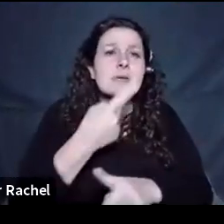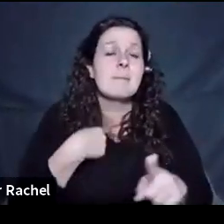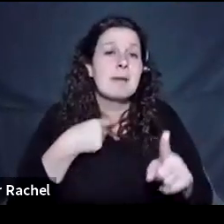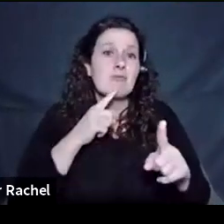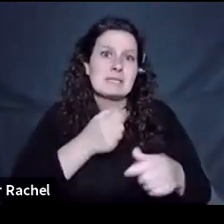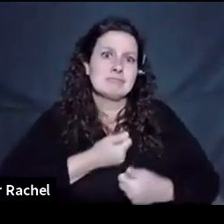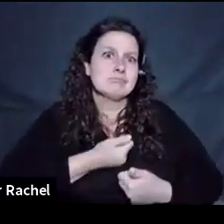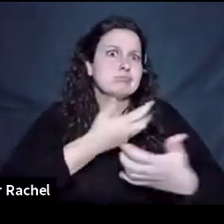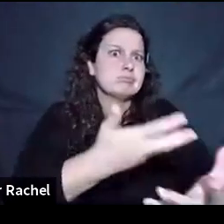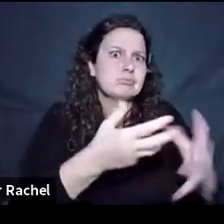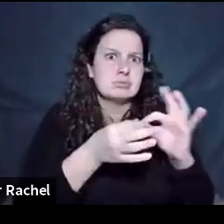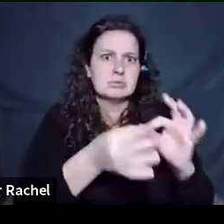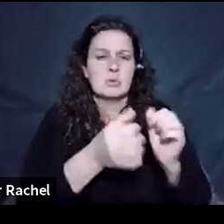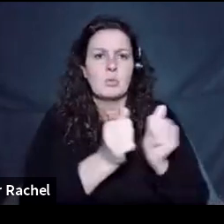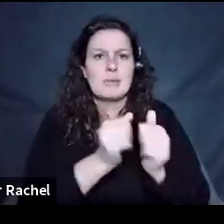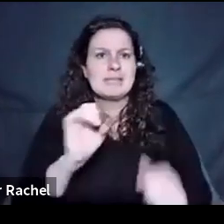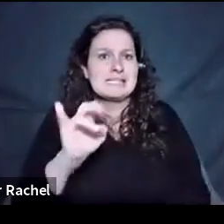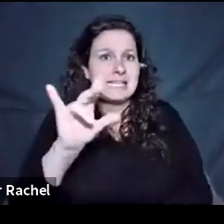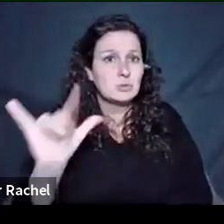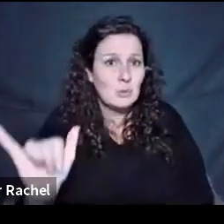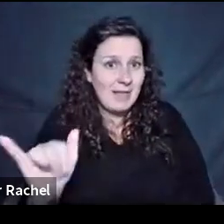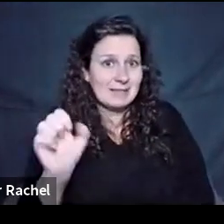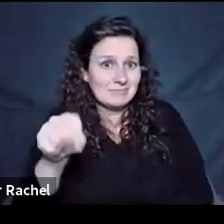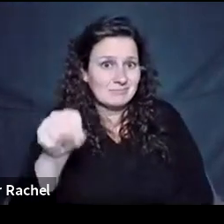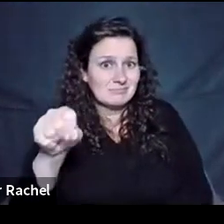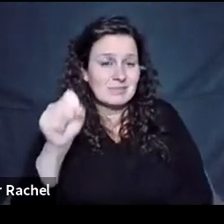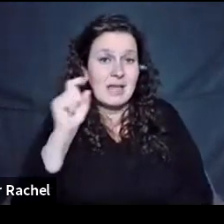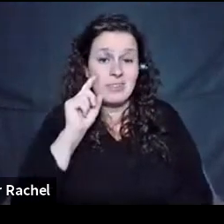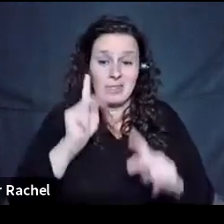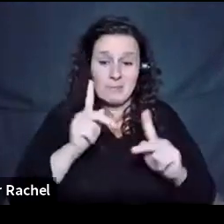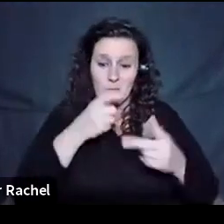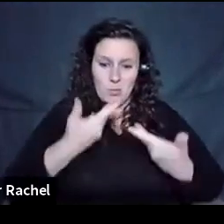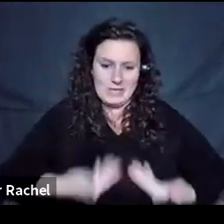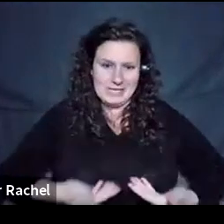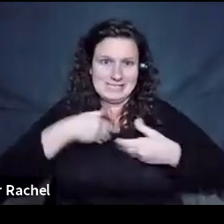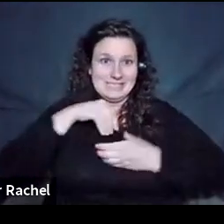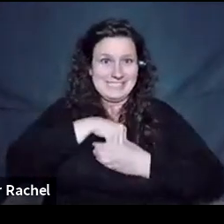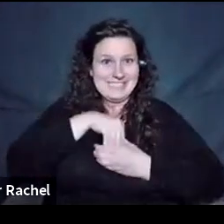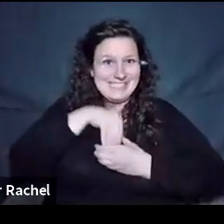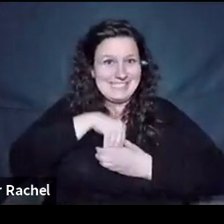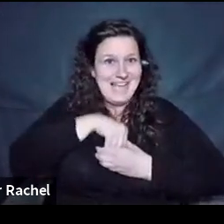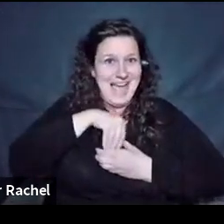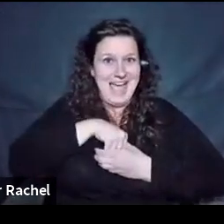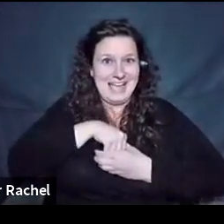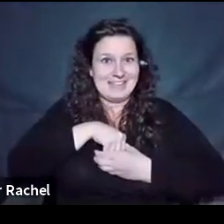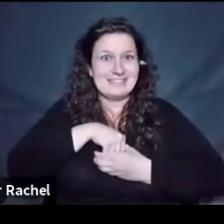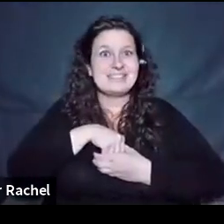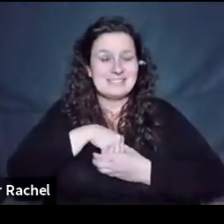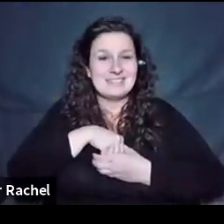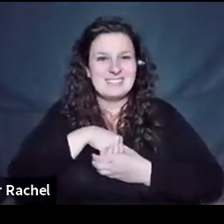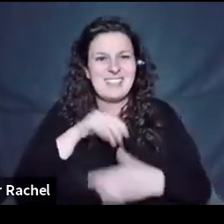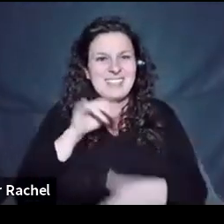our sexuality and the people that we are inside. And